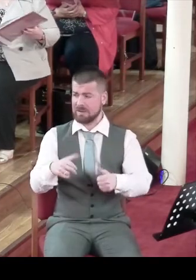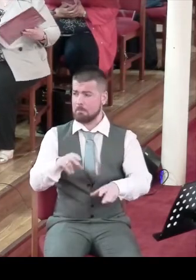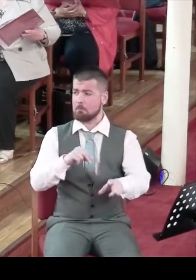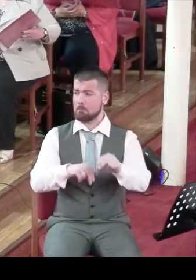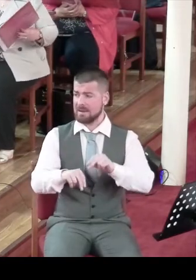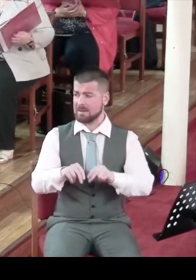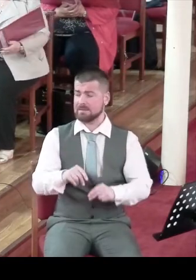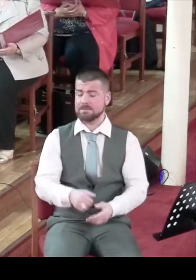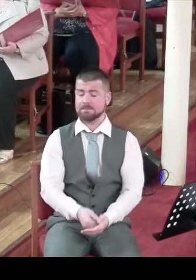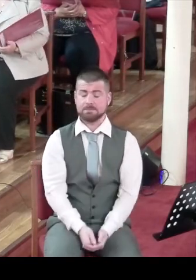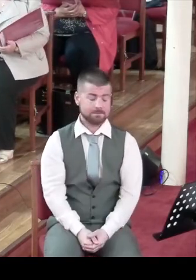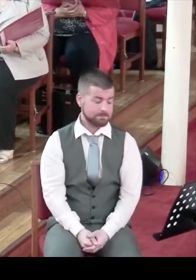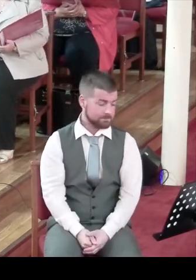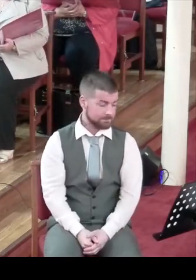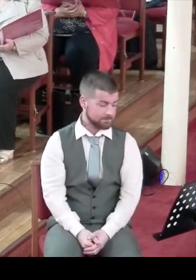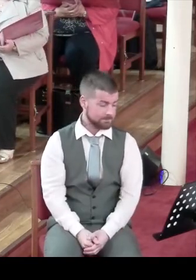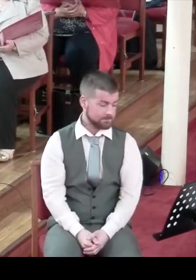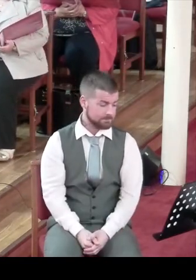is Thy Faithfulness."